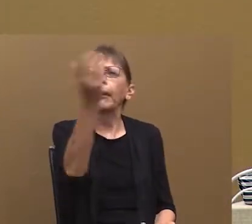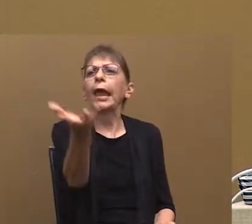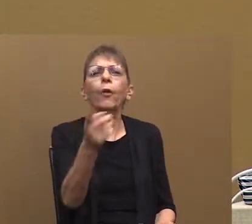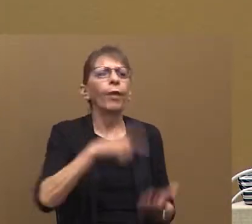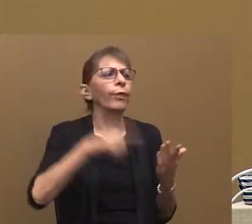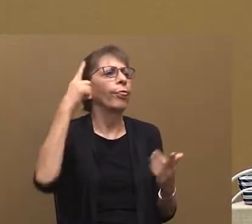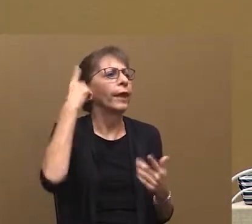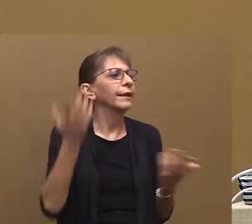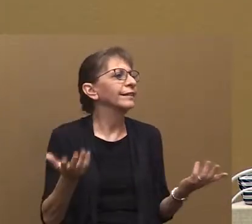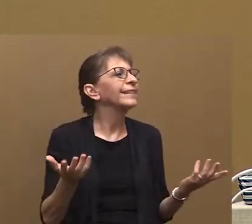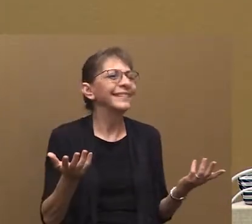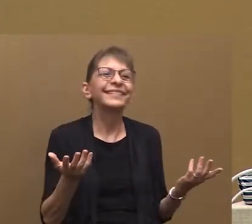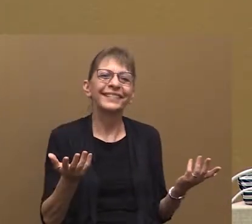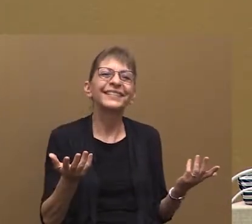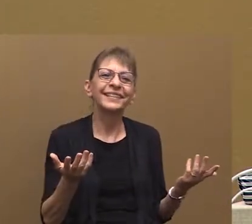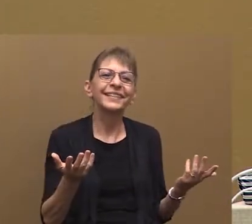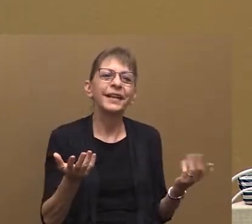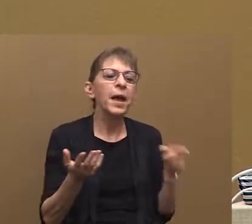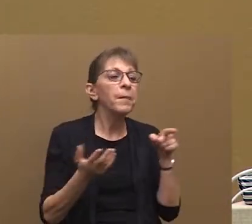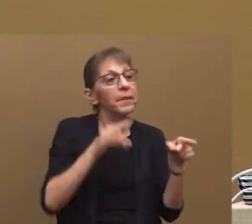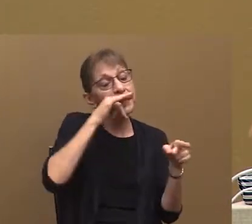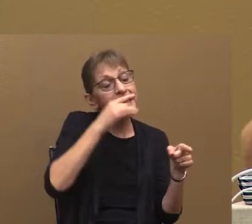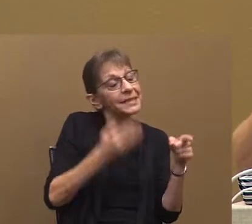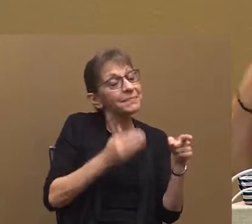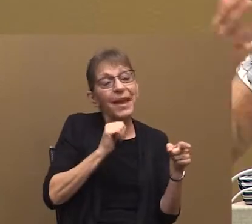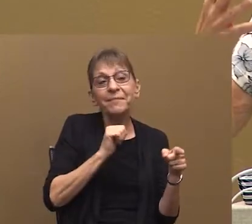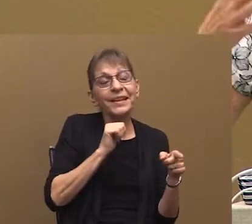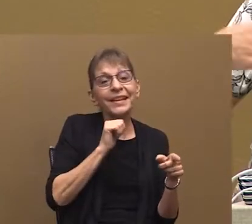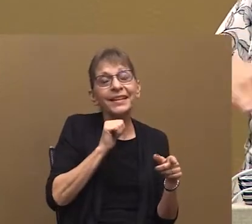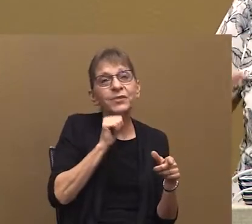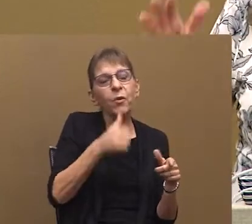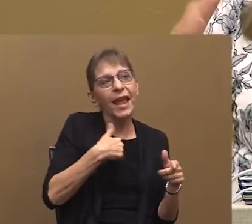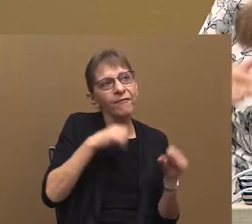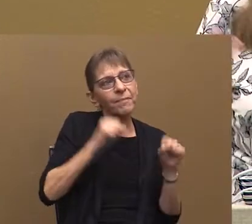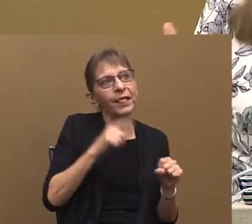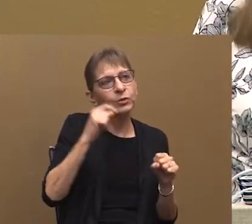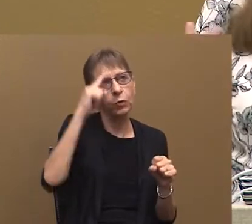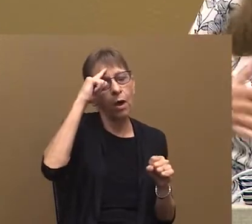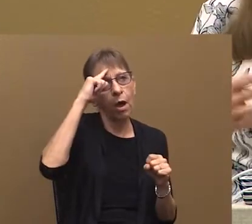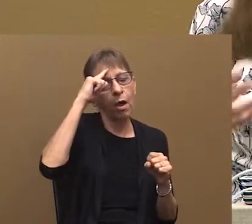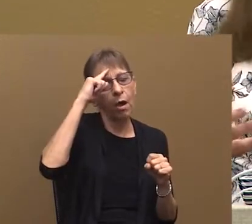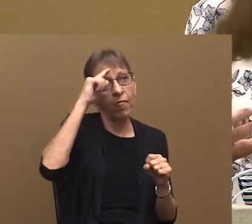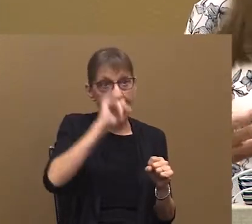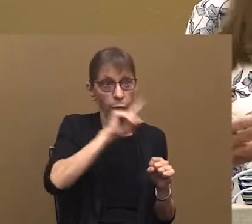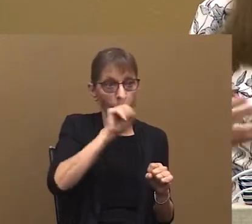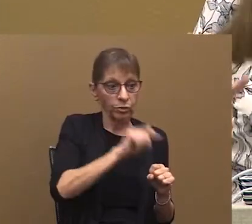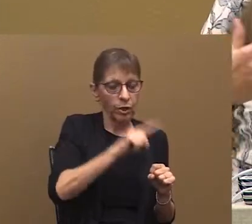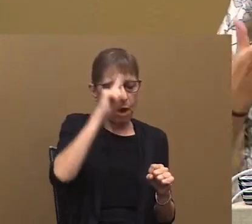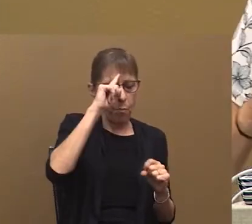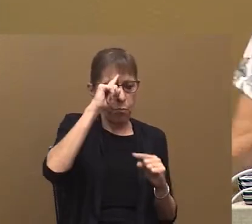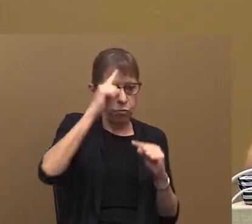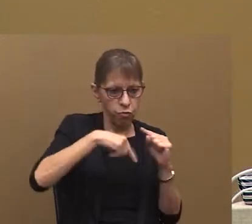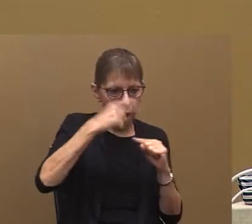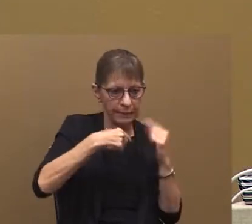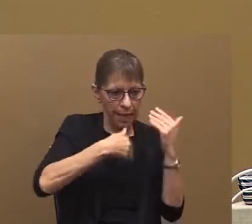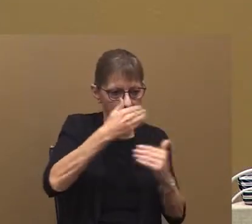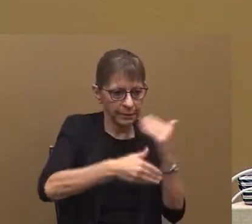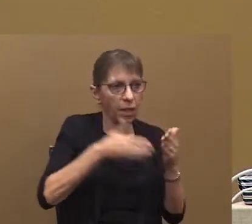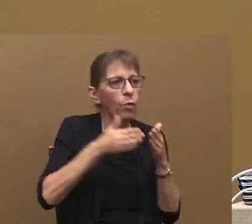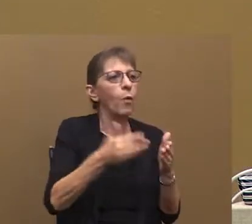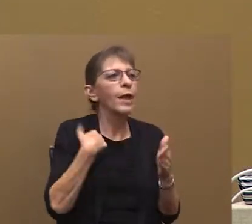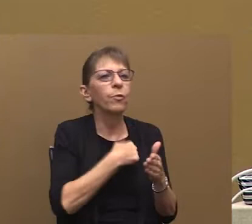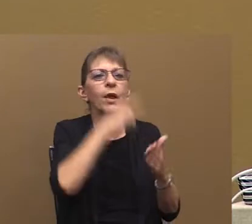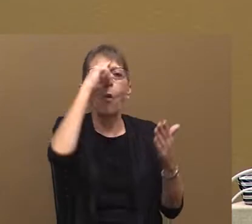some things that they're thinking. But the kids may not be able to process that question the way that